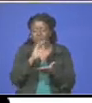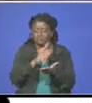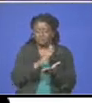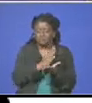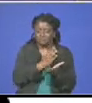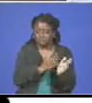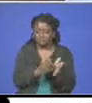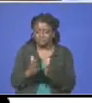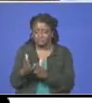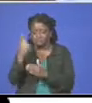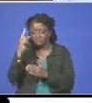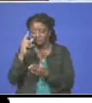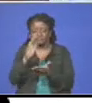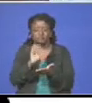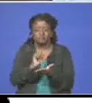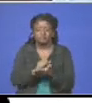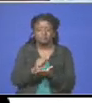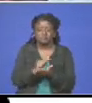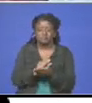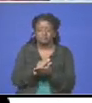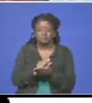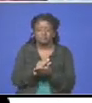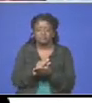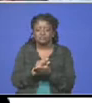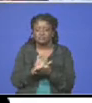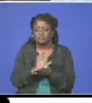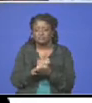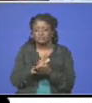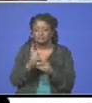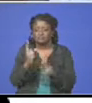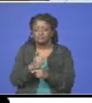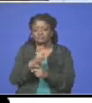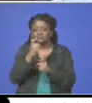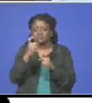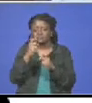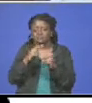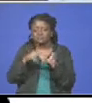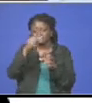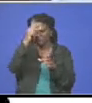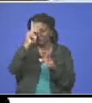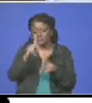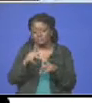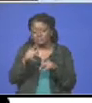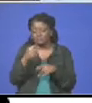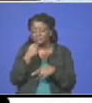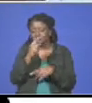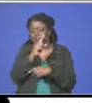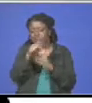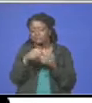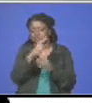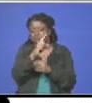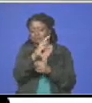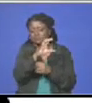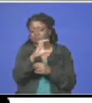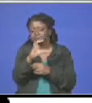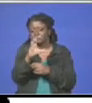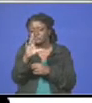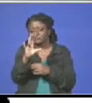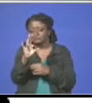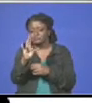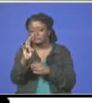success. Chairperson for Nursing and the Allied Health Professions, Leah Roll, says about 107 students are new to the